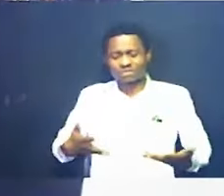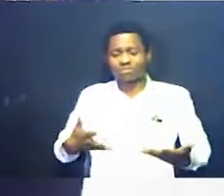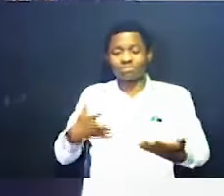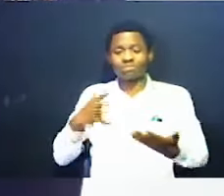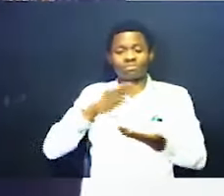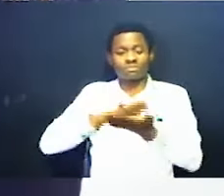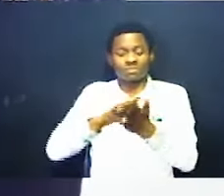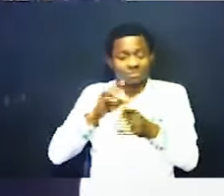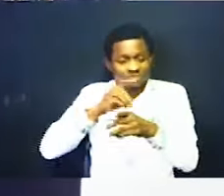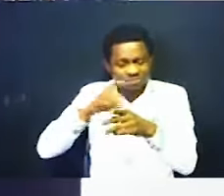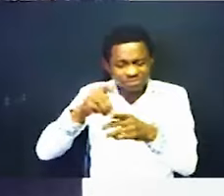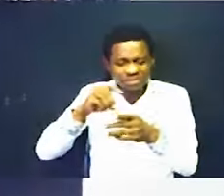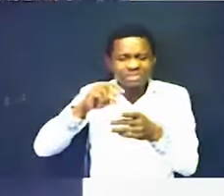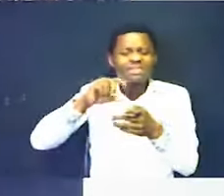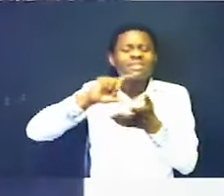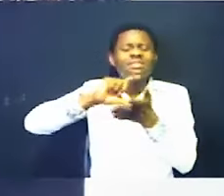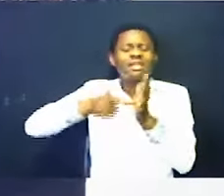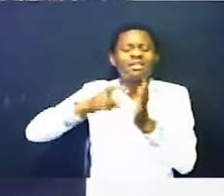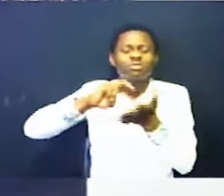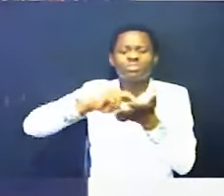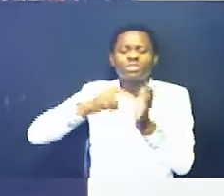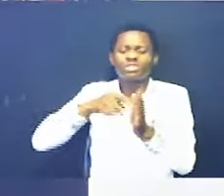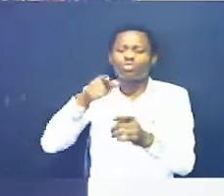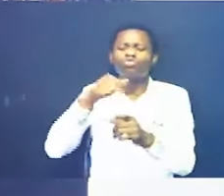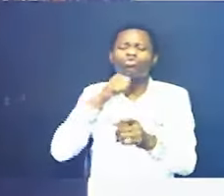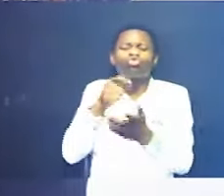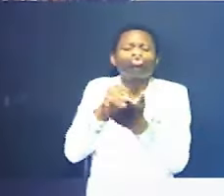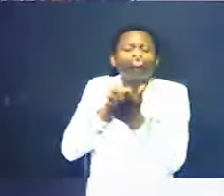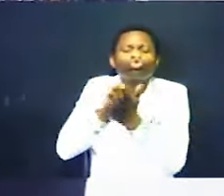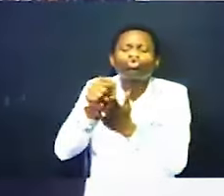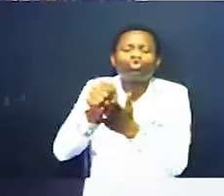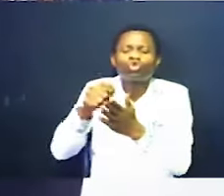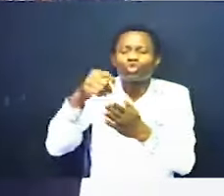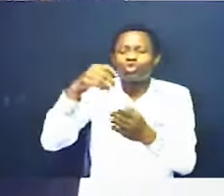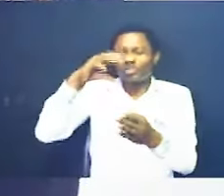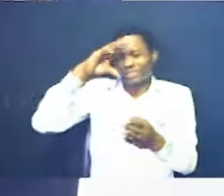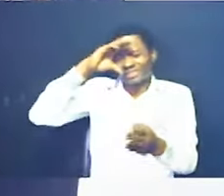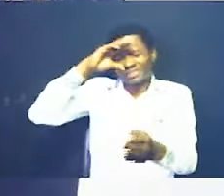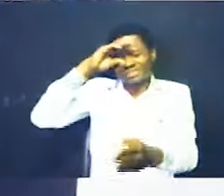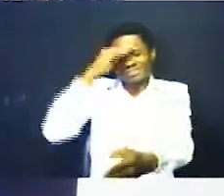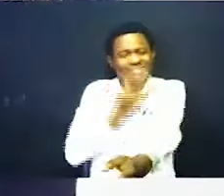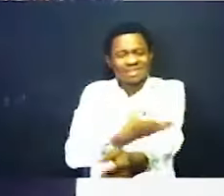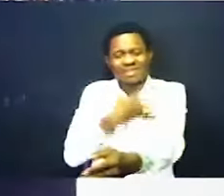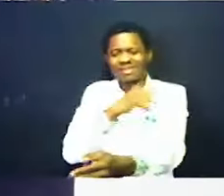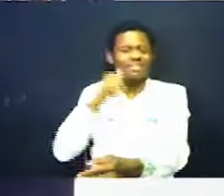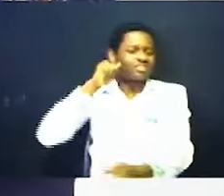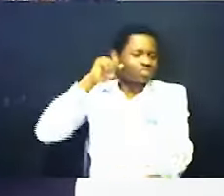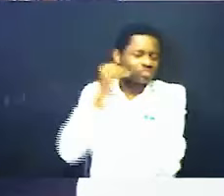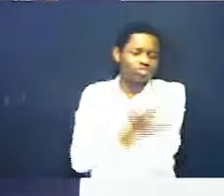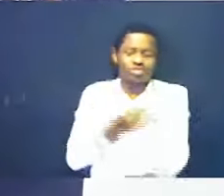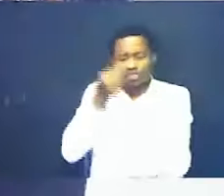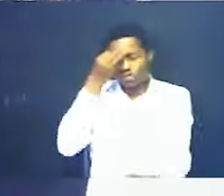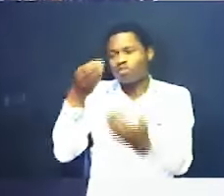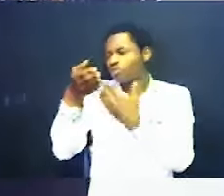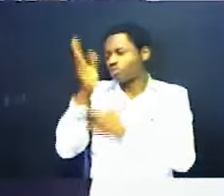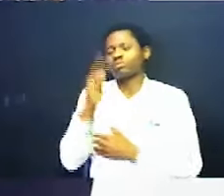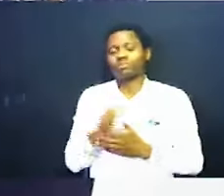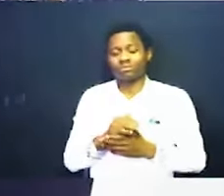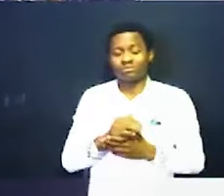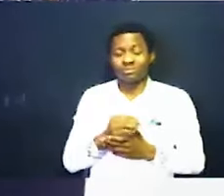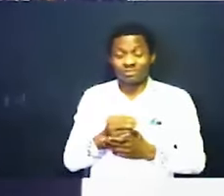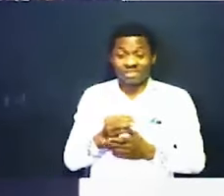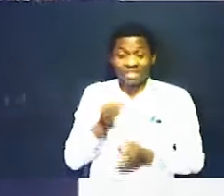not legitimate, not true sons and daughters at all. Na se munni asotwe